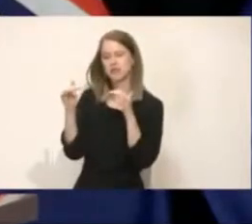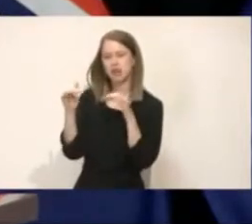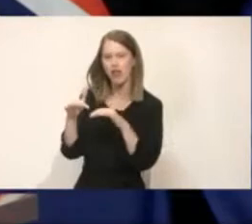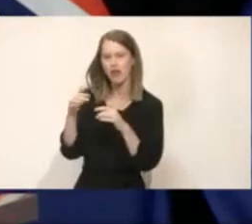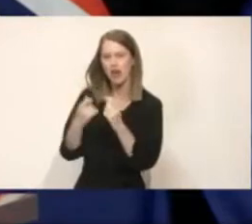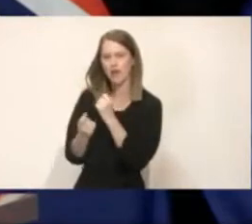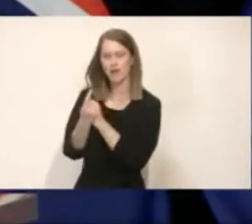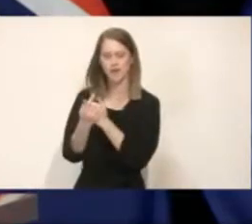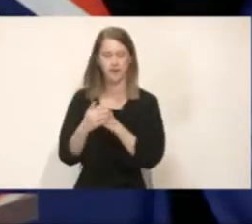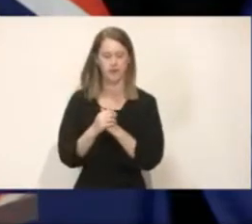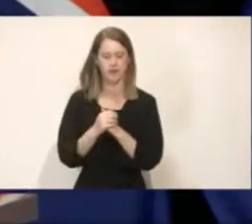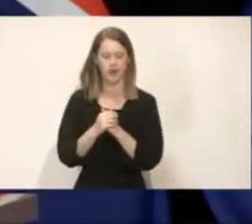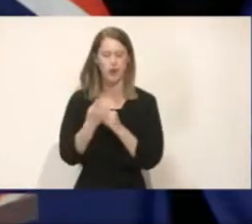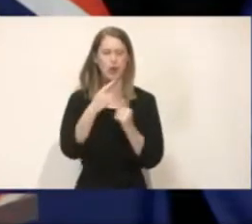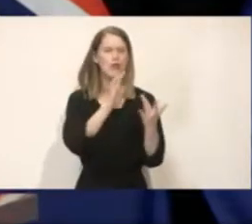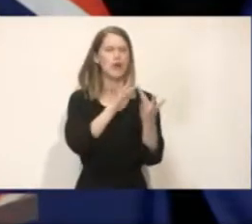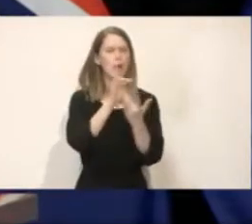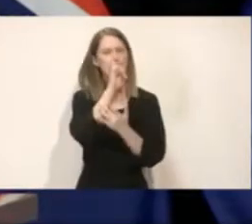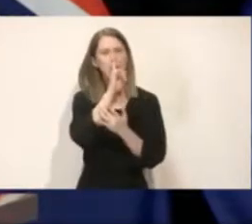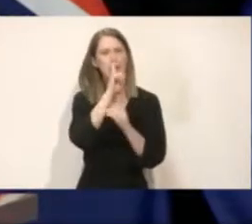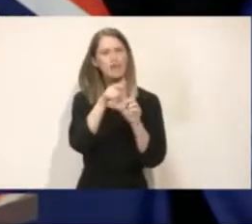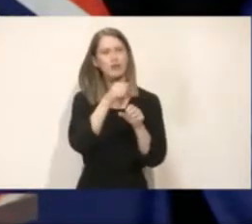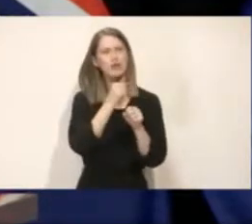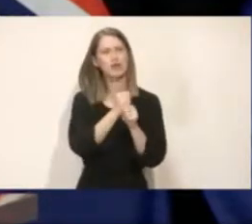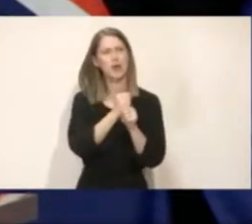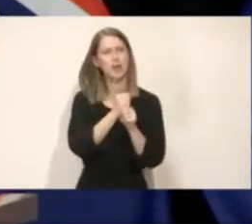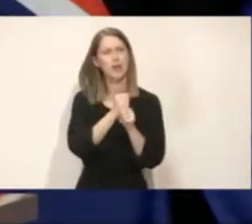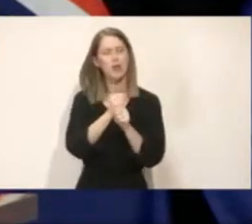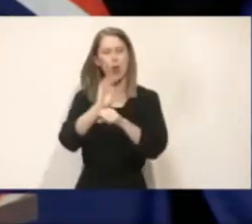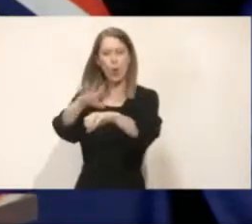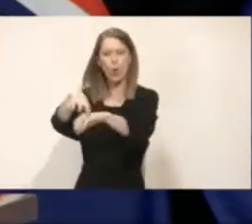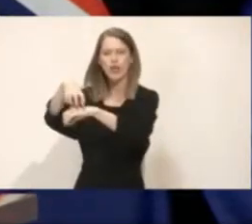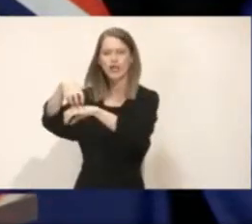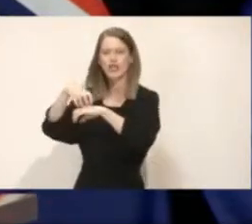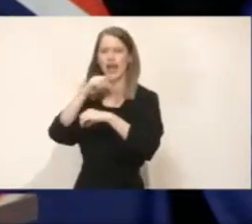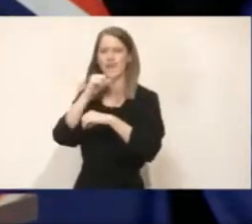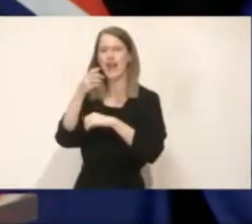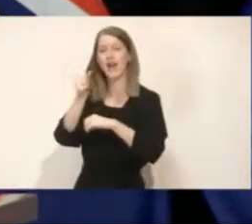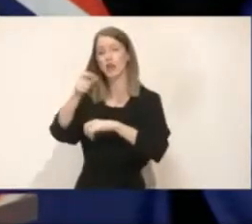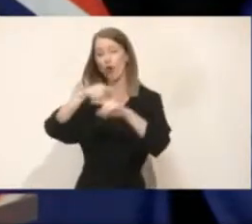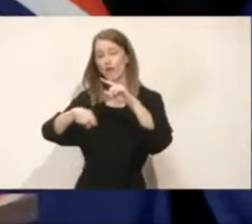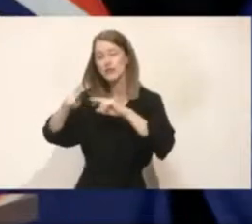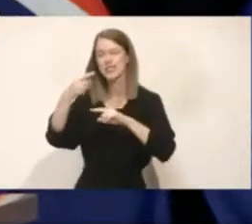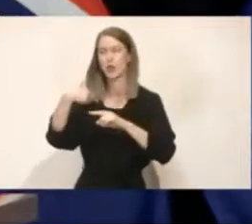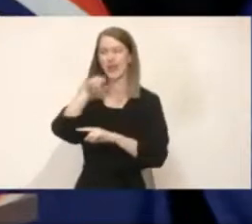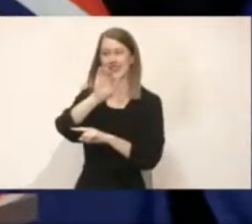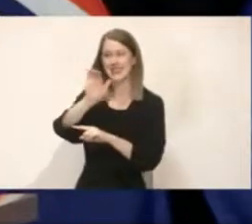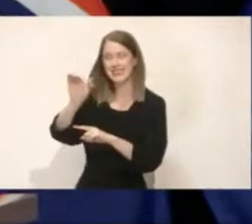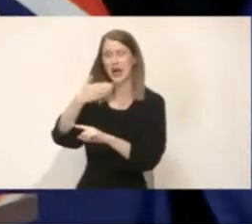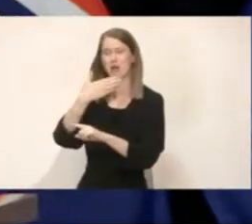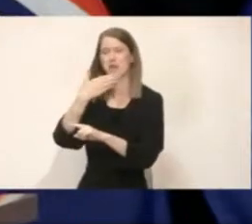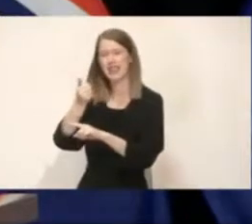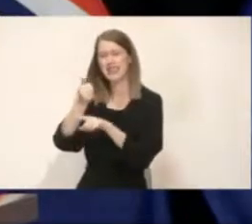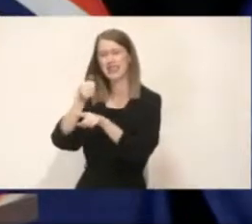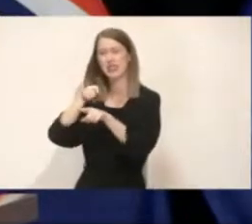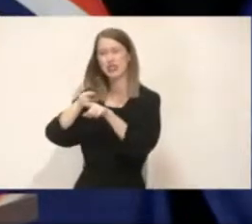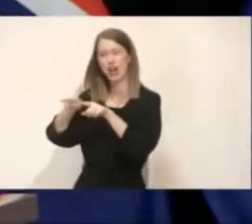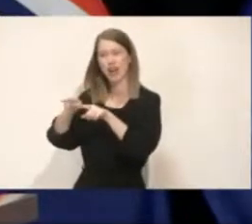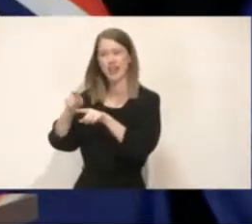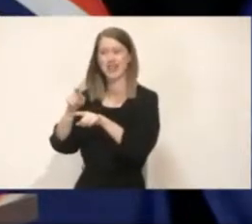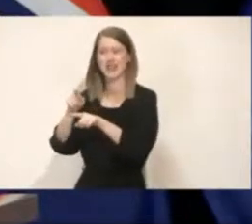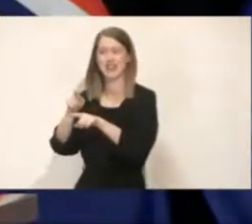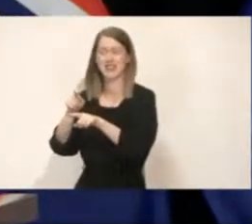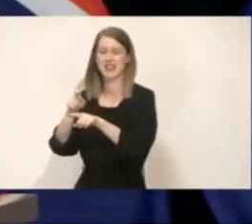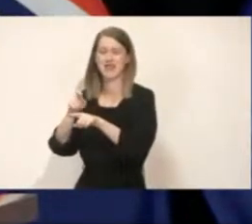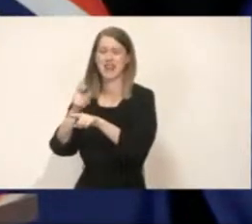into those who might be, for instance, generally represent organisations that would hold conferences and the like, and just ask that they try and make it as easy